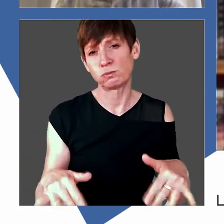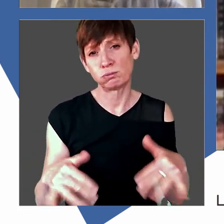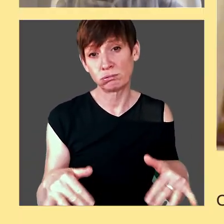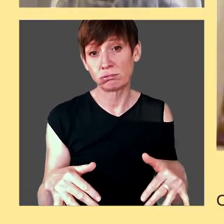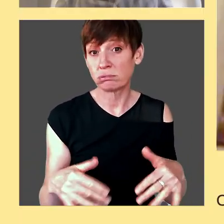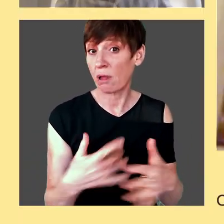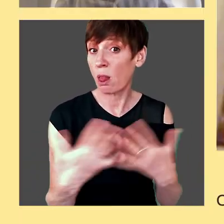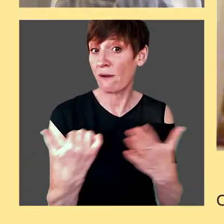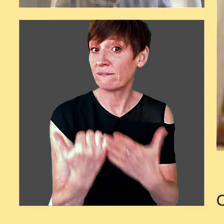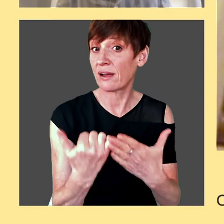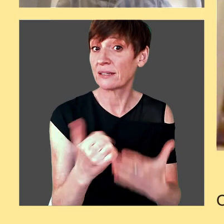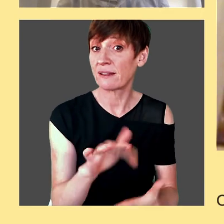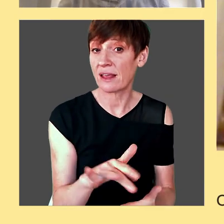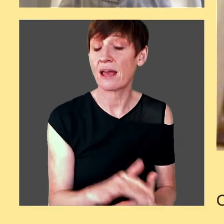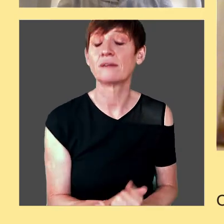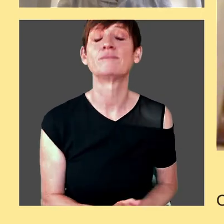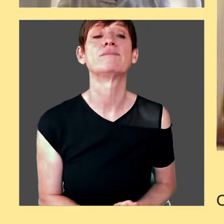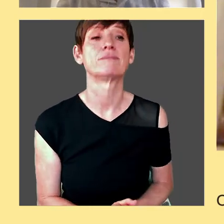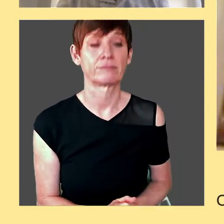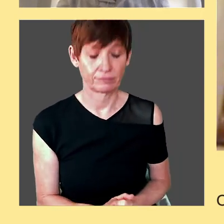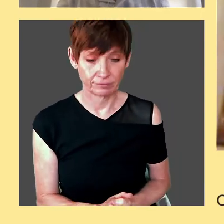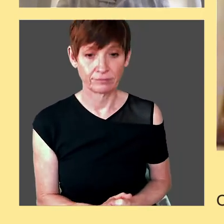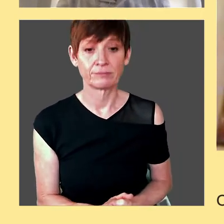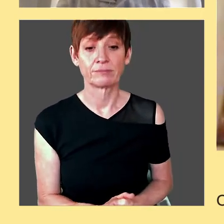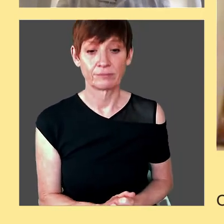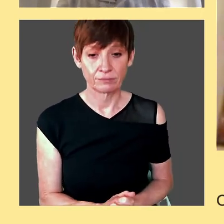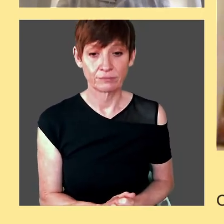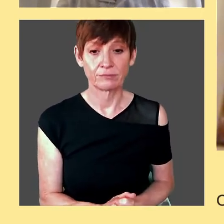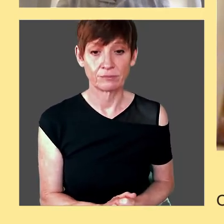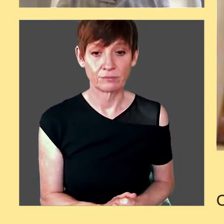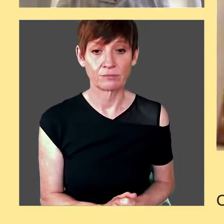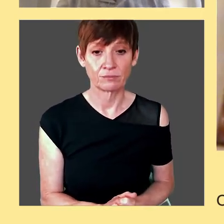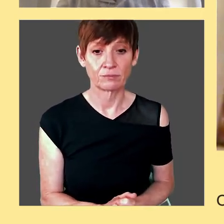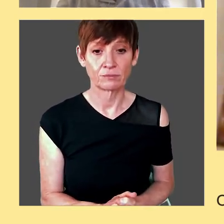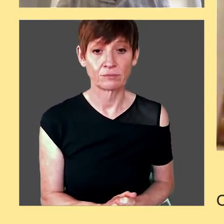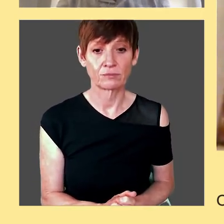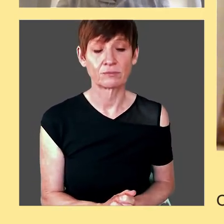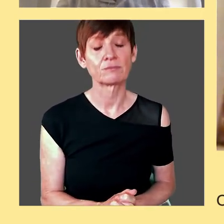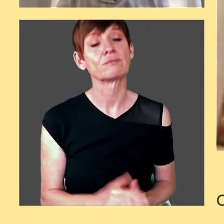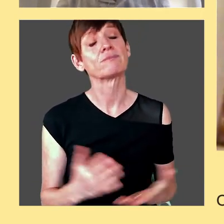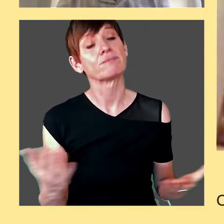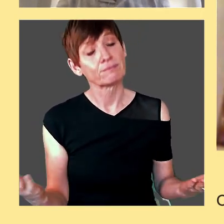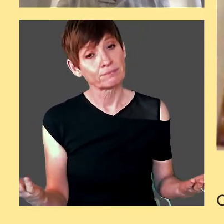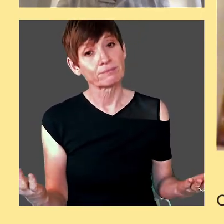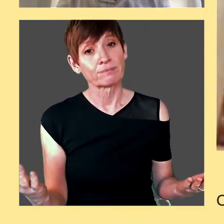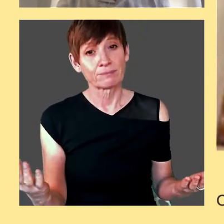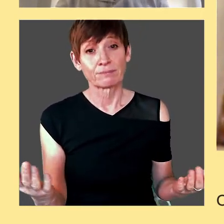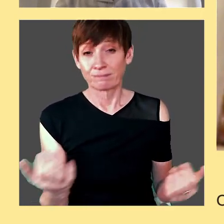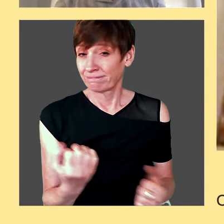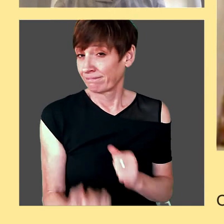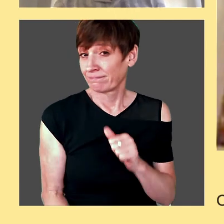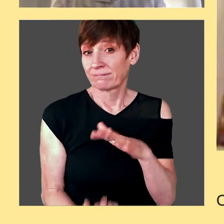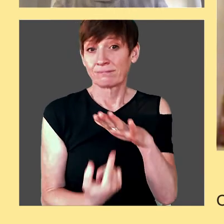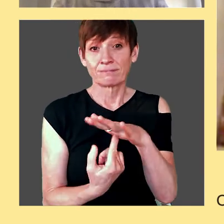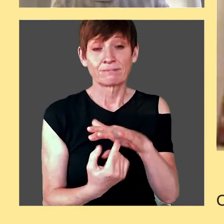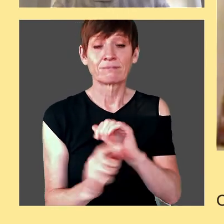looking at. And also one thing else, it's about your value. If you people